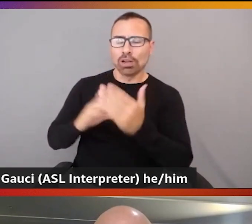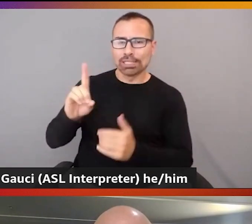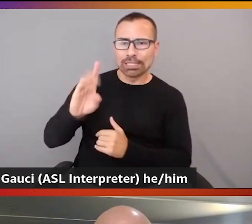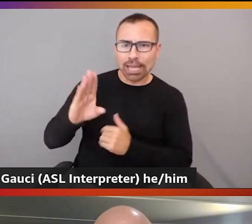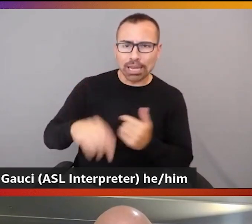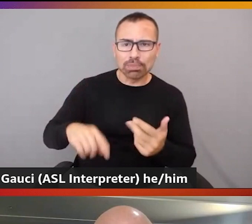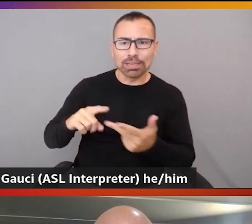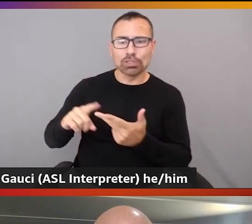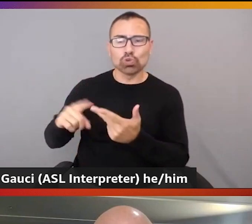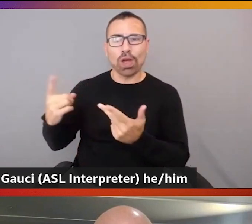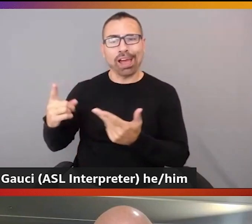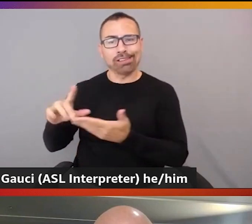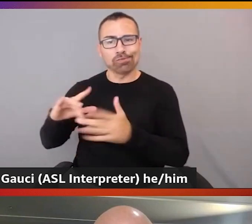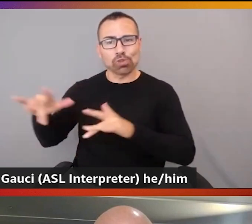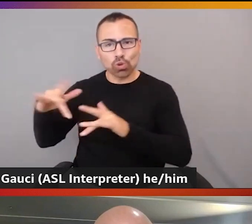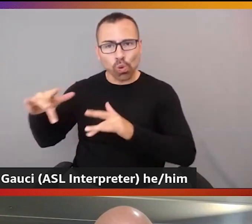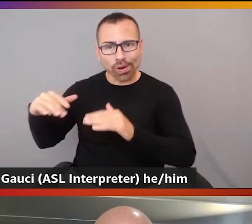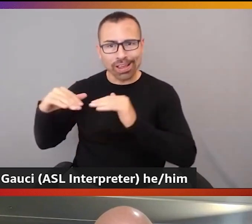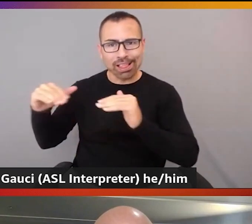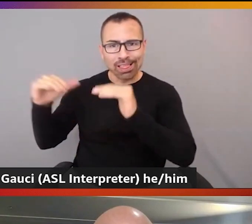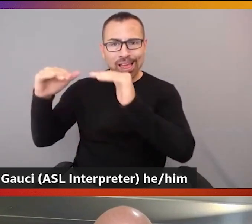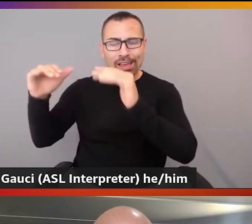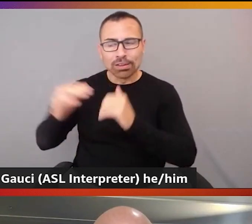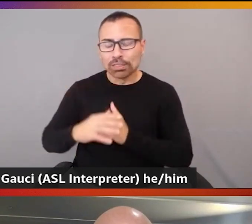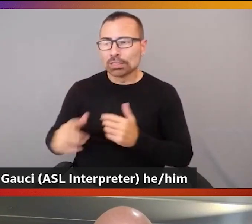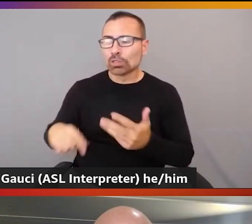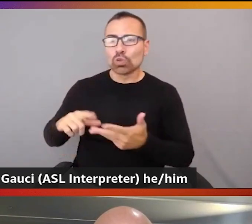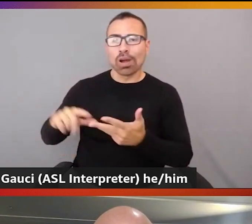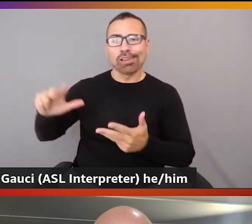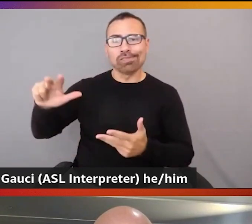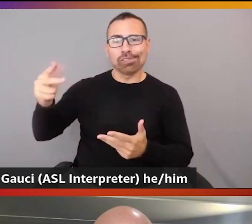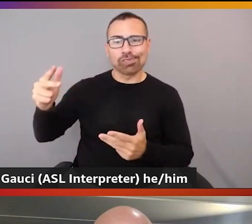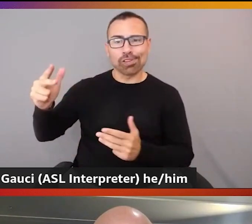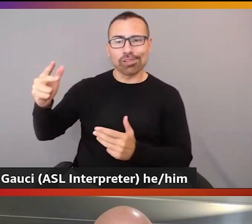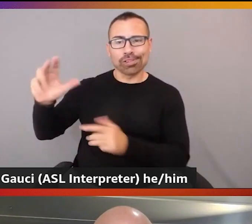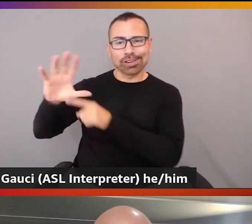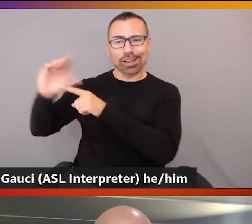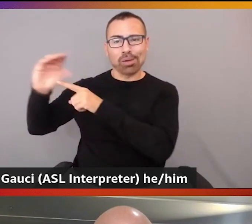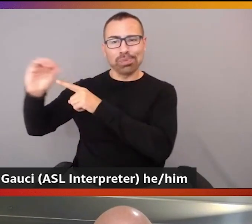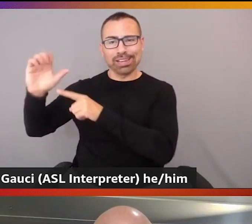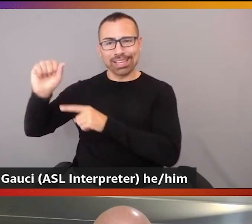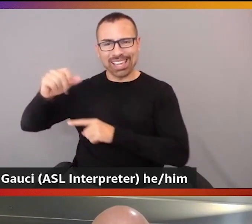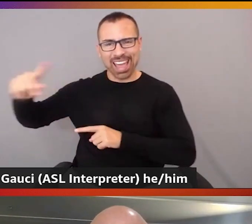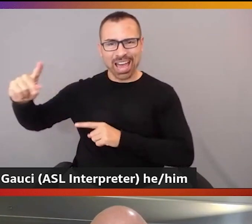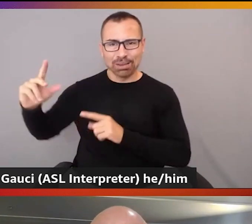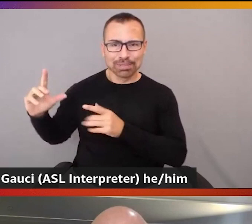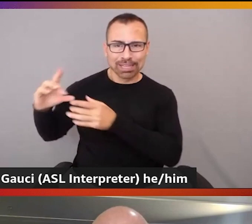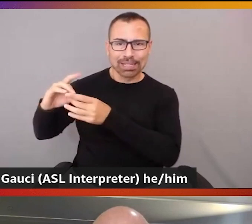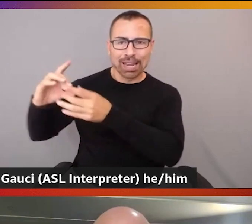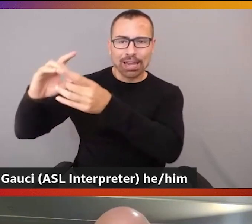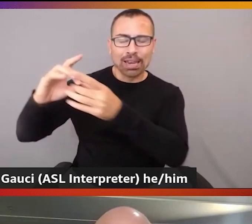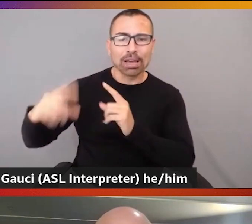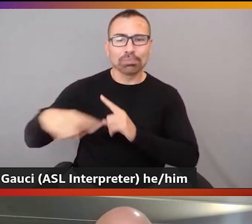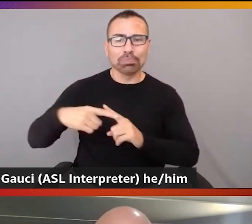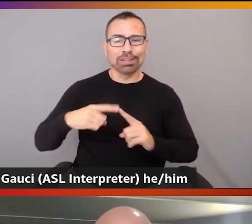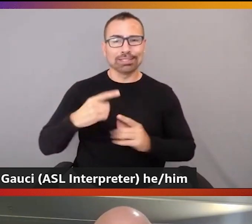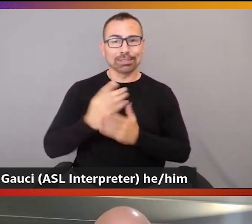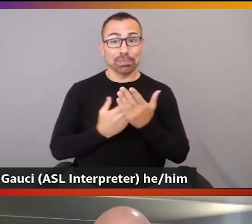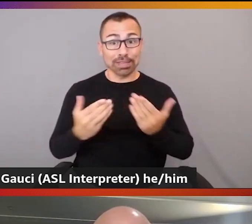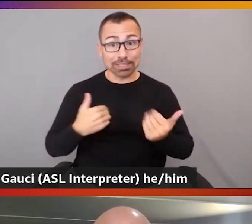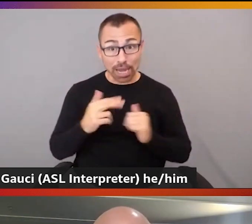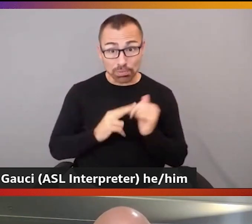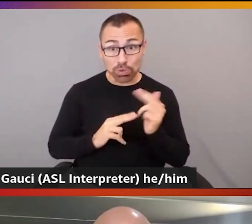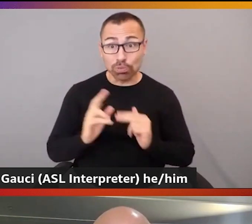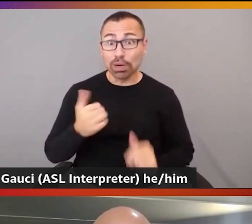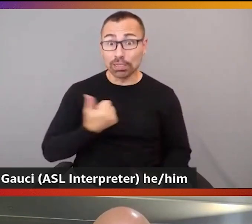reporting layers in there. You've got third-party apps that connect in. You've probably got custom things that you've built yourself. Whether they're